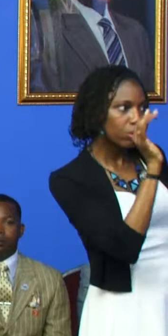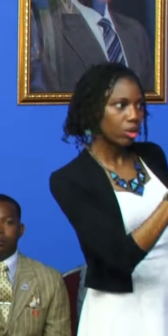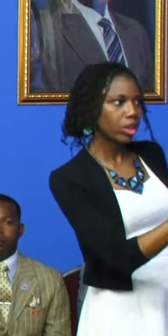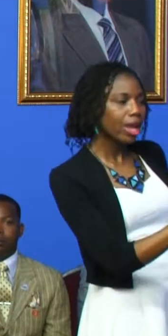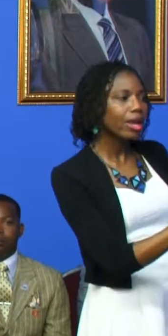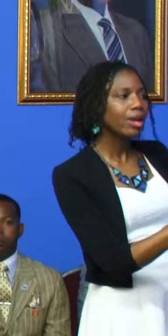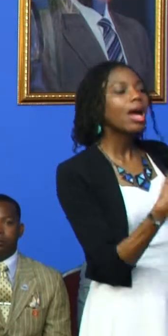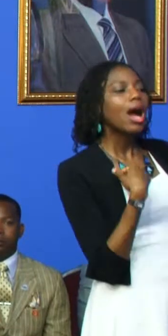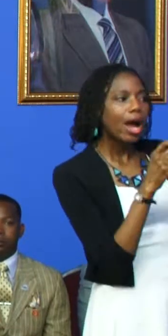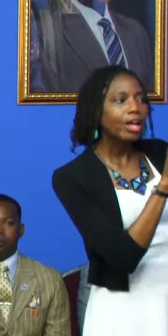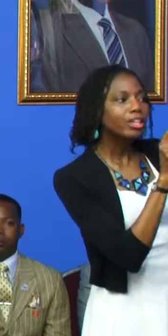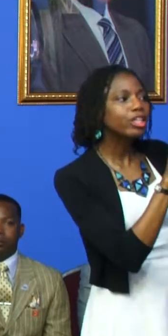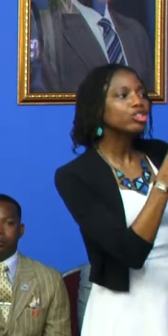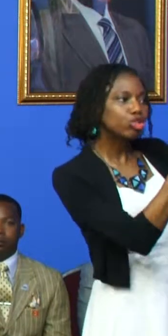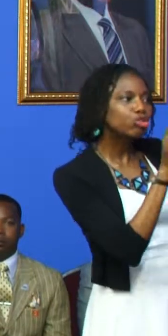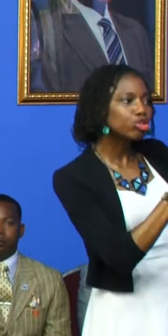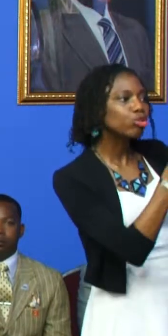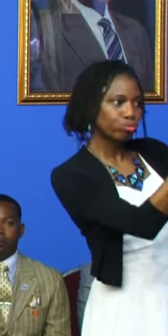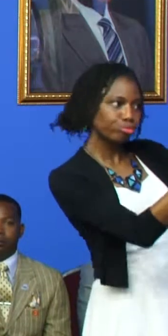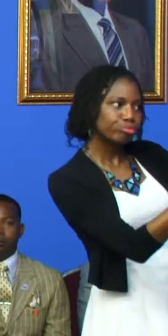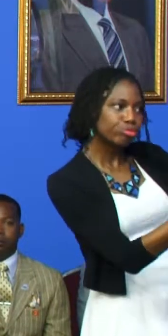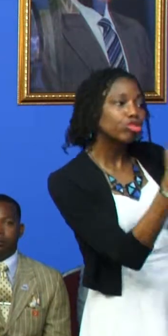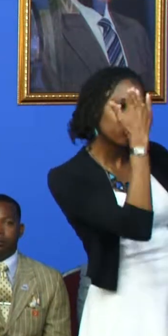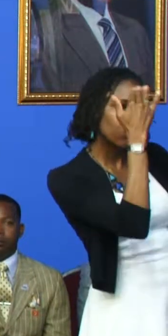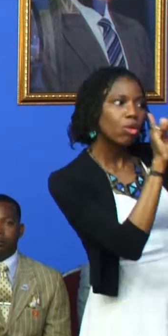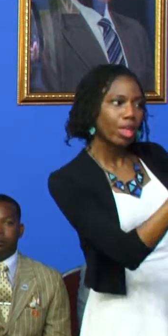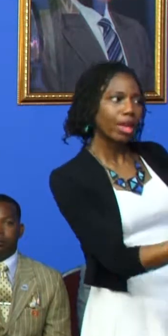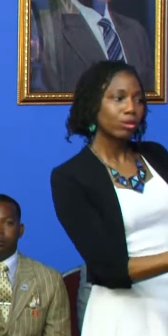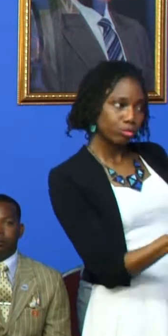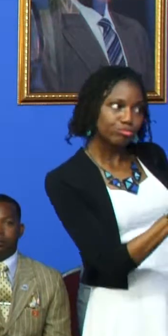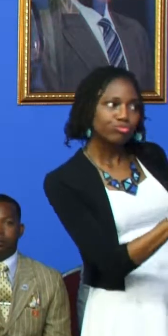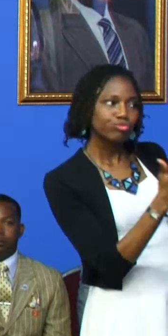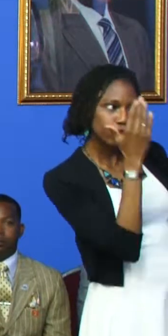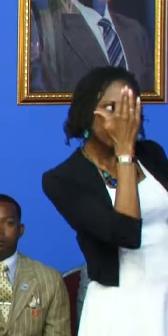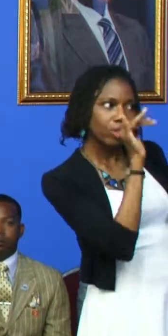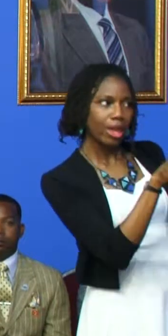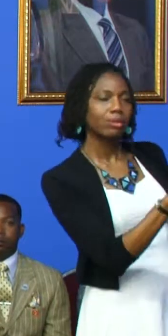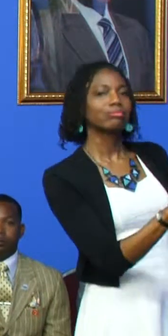And I need you to do some things for me.